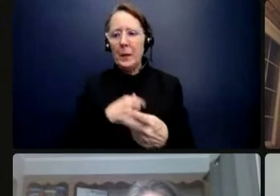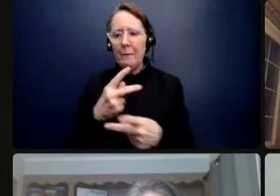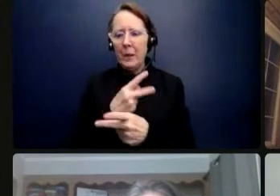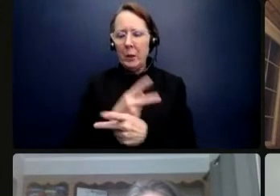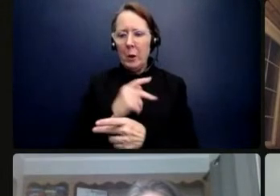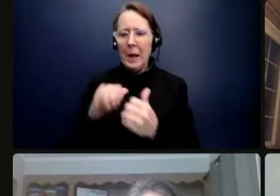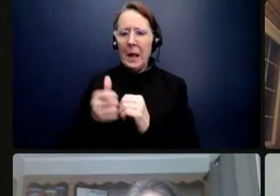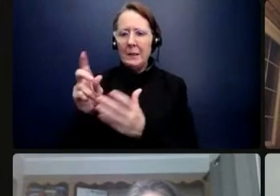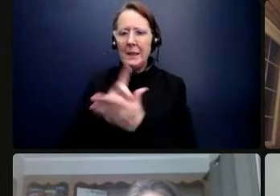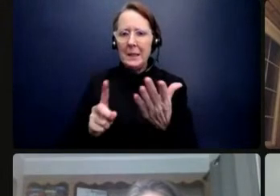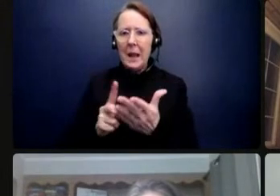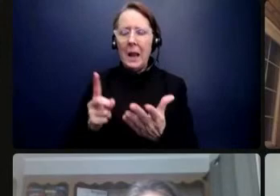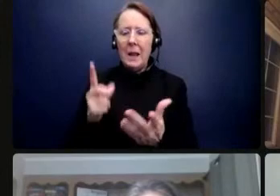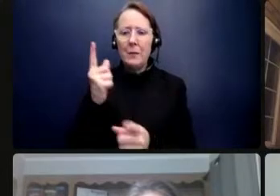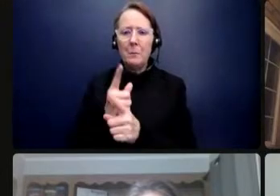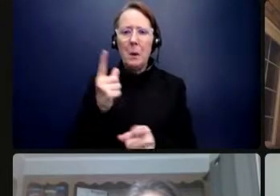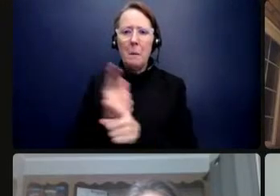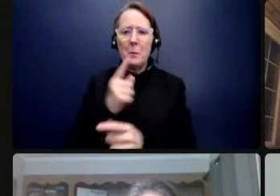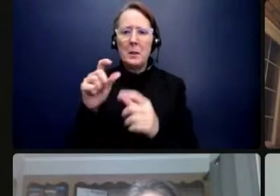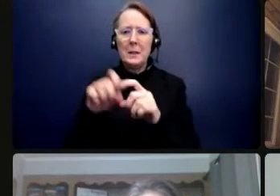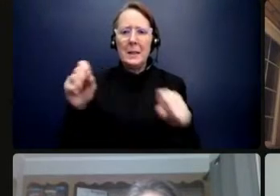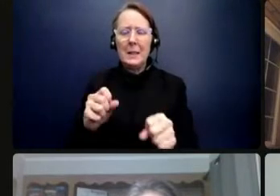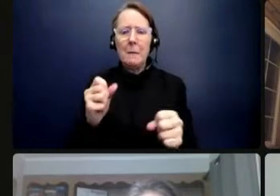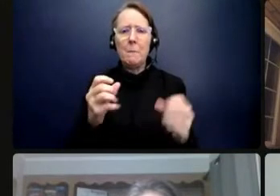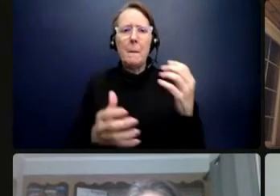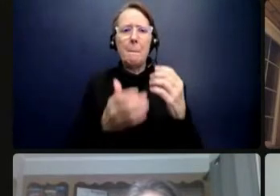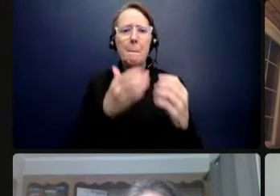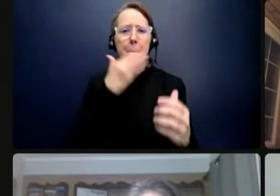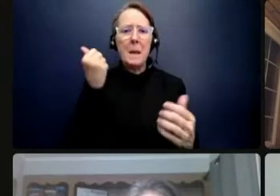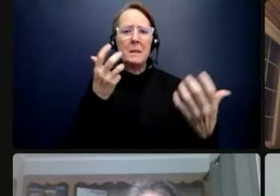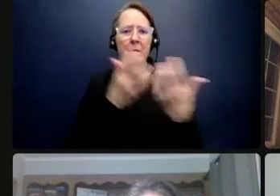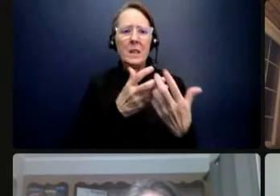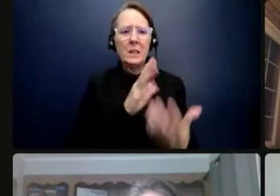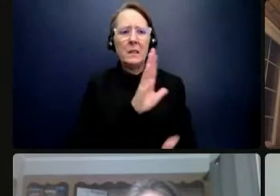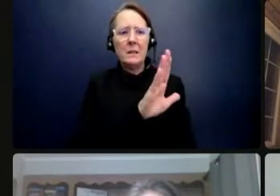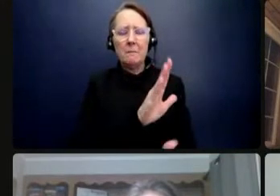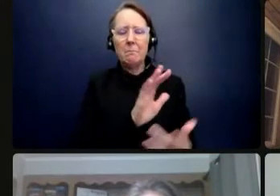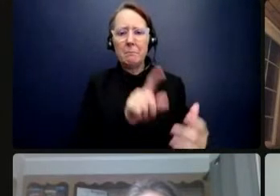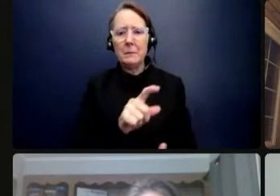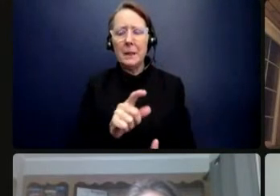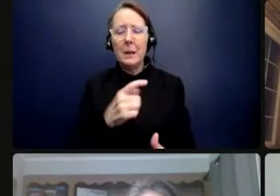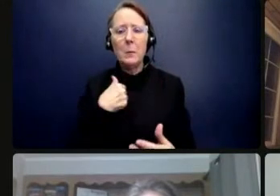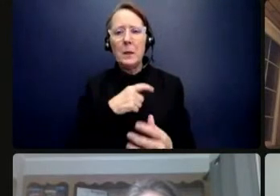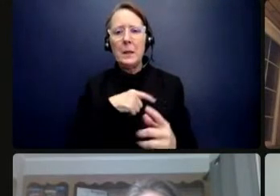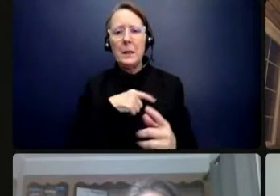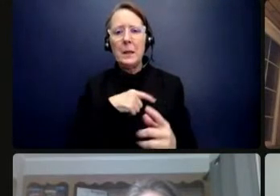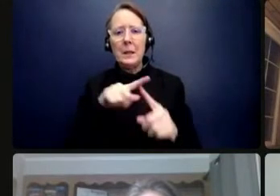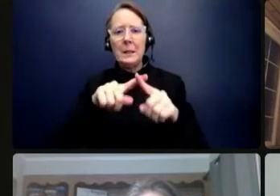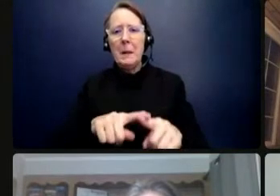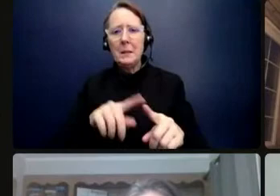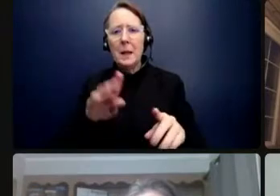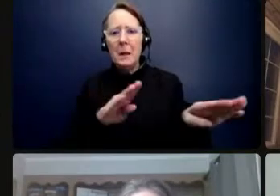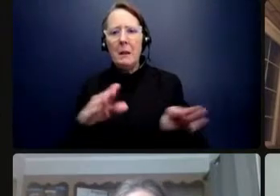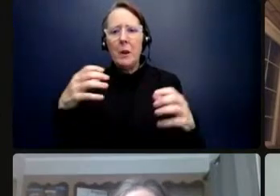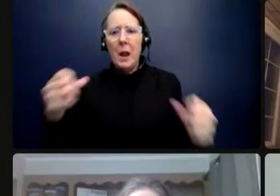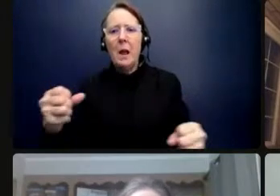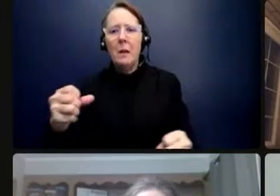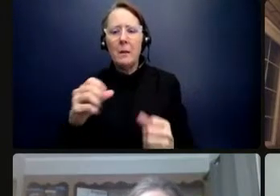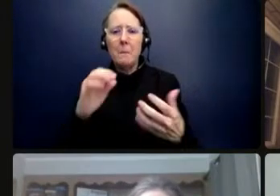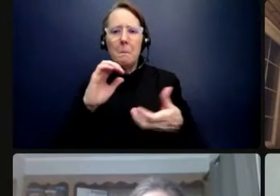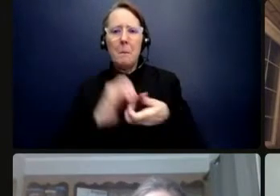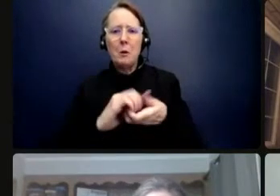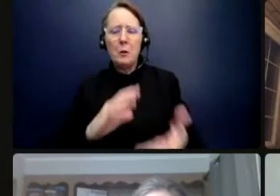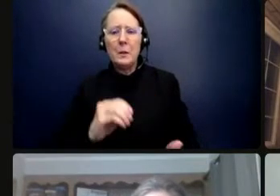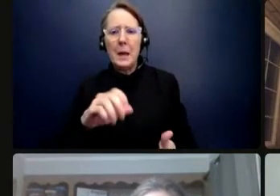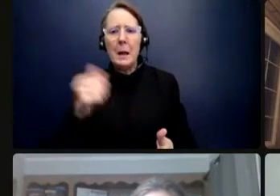system that will be the most appropriate for them. And I think that's leaning on behavioral health partners and others to really try to solve some of these other types